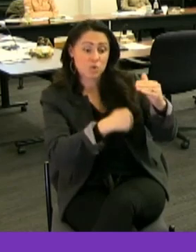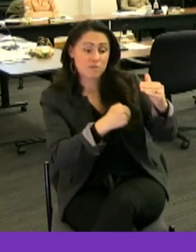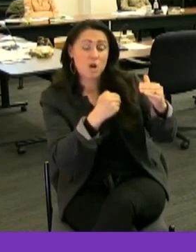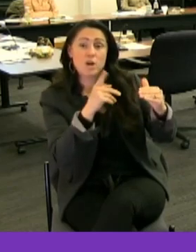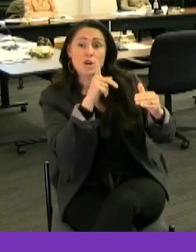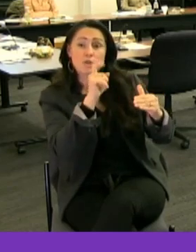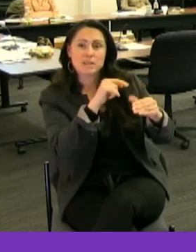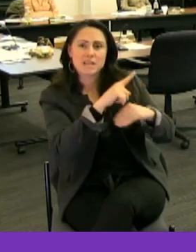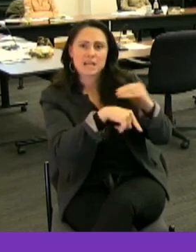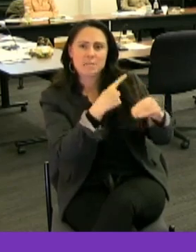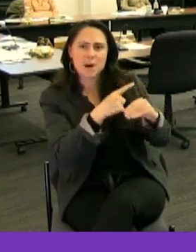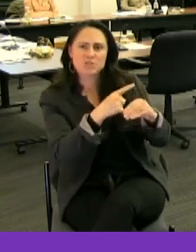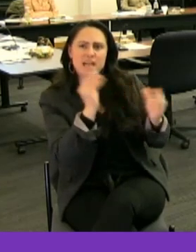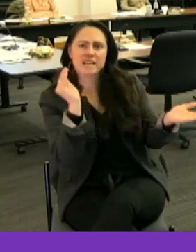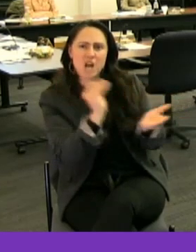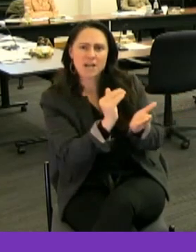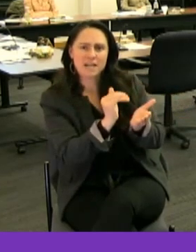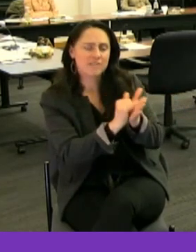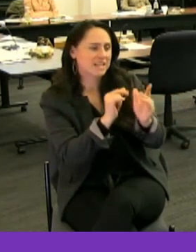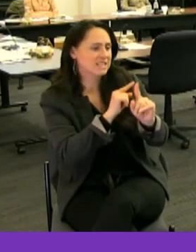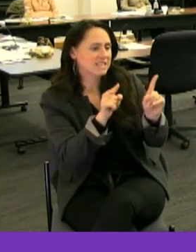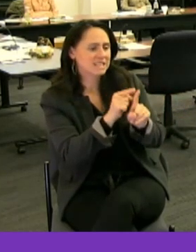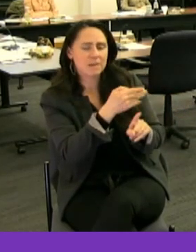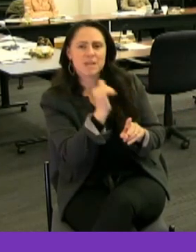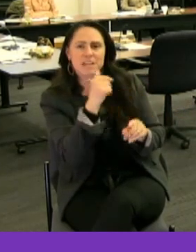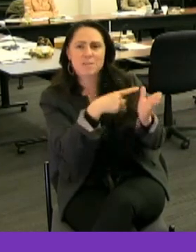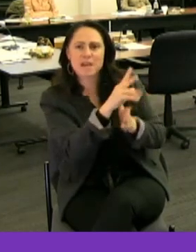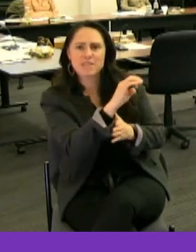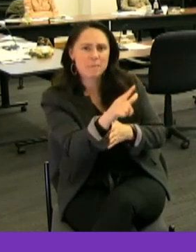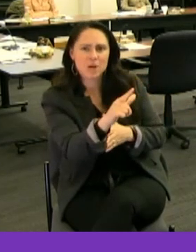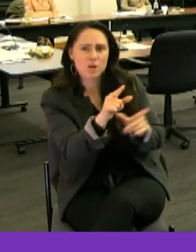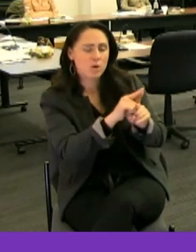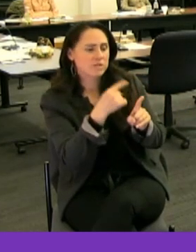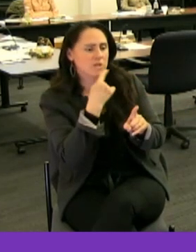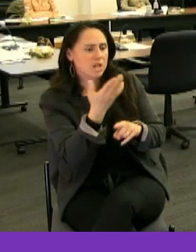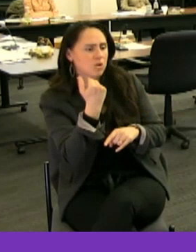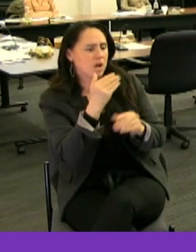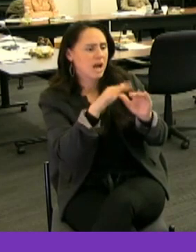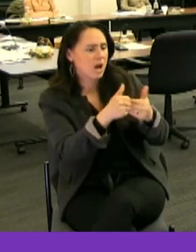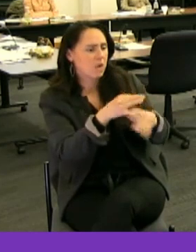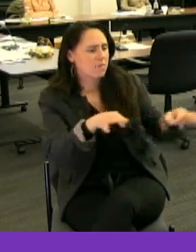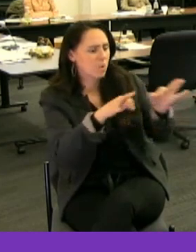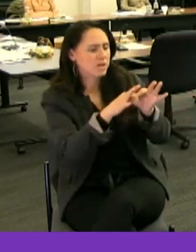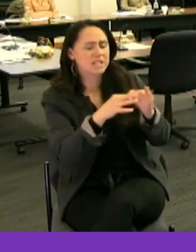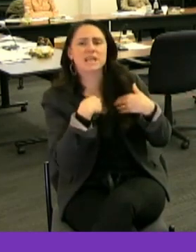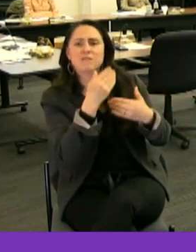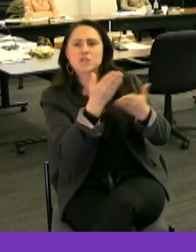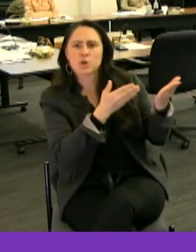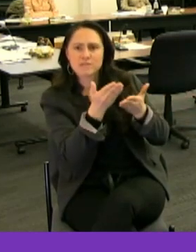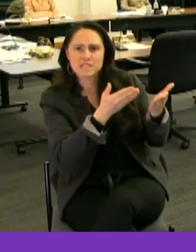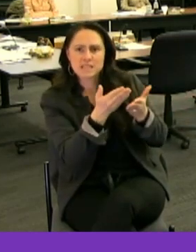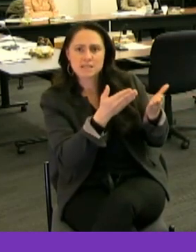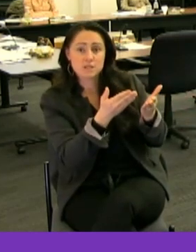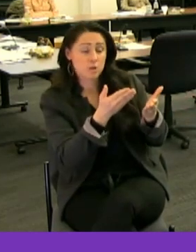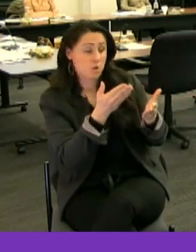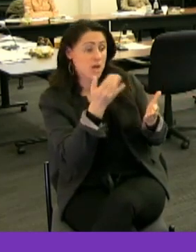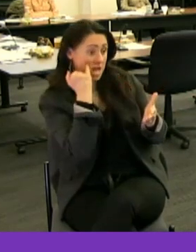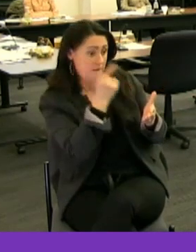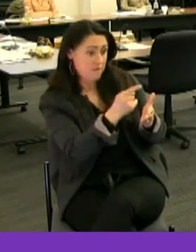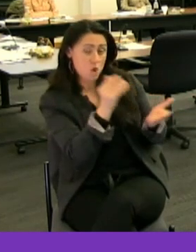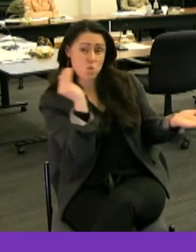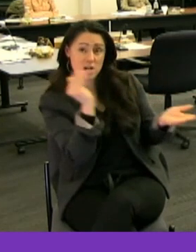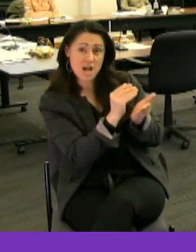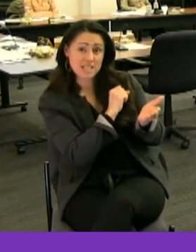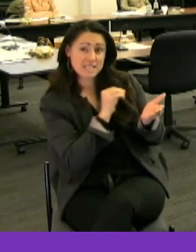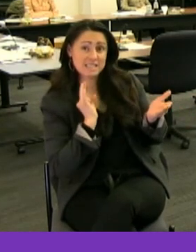We, Cutting is we- the same thing as not paying a bill. You also mentioned earlier that how important it is for us to have services. Correct. So as you cut staff,